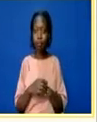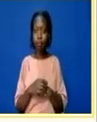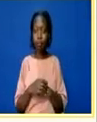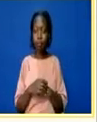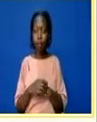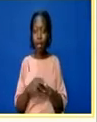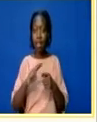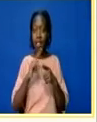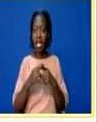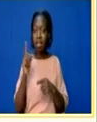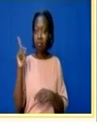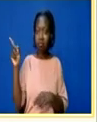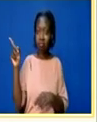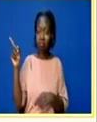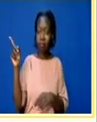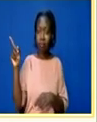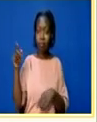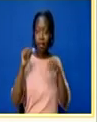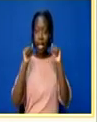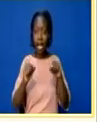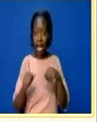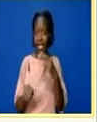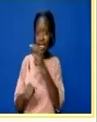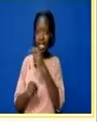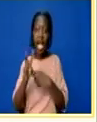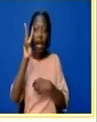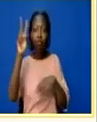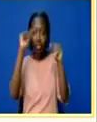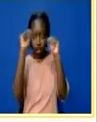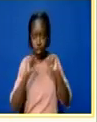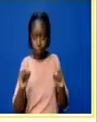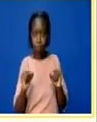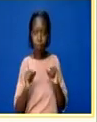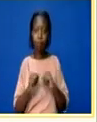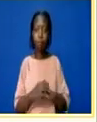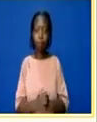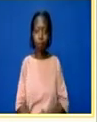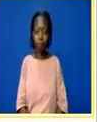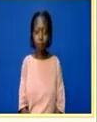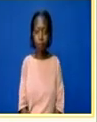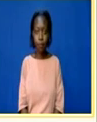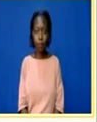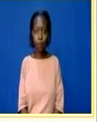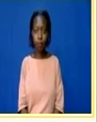Down. Up. And up. Yes. So there is a V shape. Yes. There is a V shape.